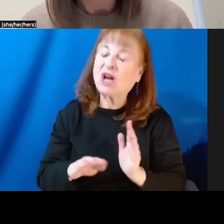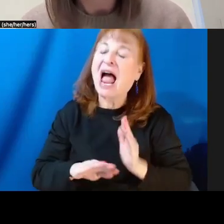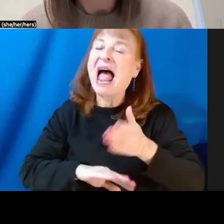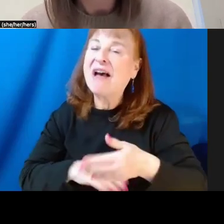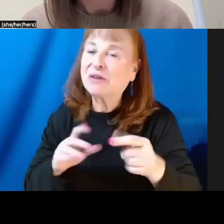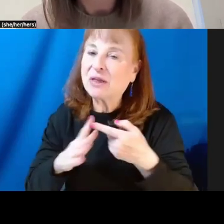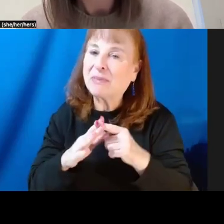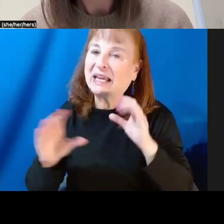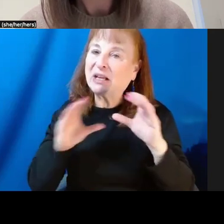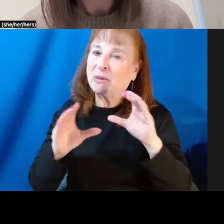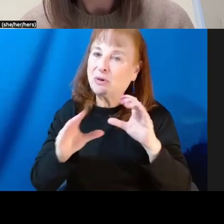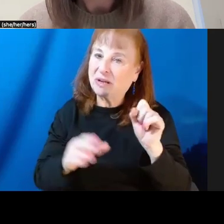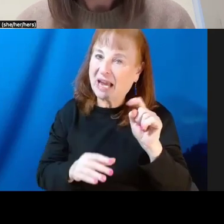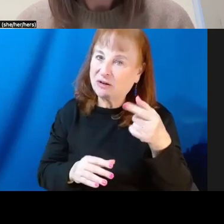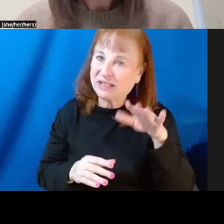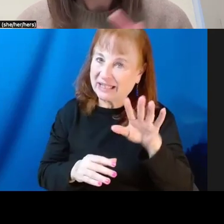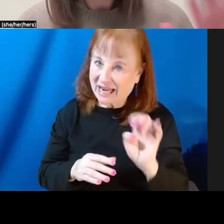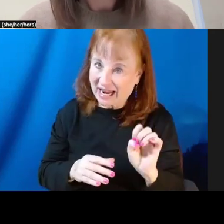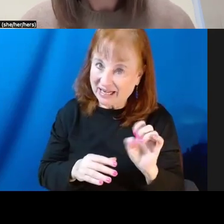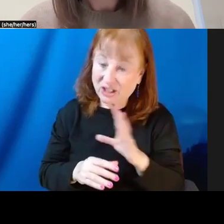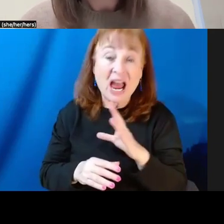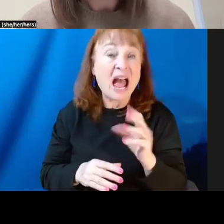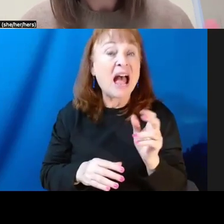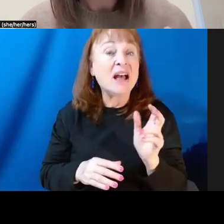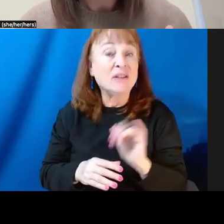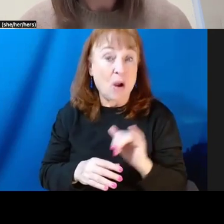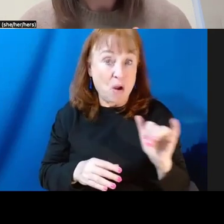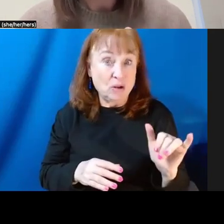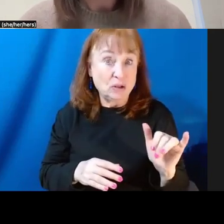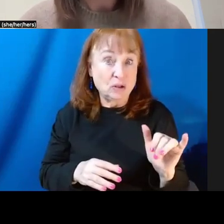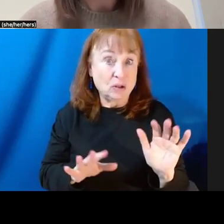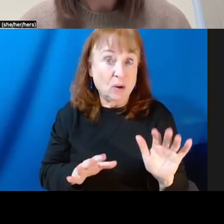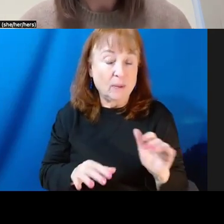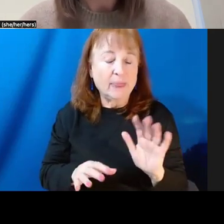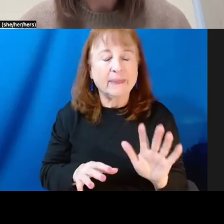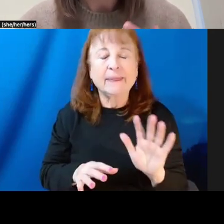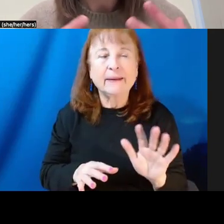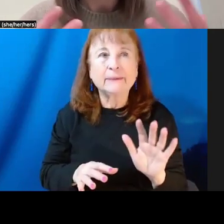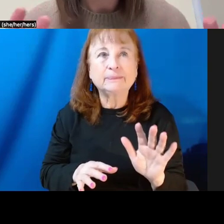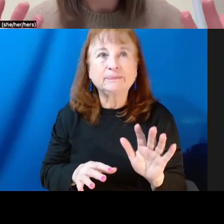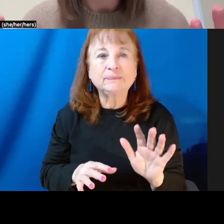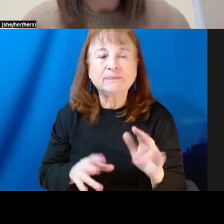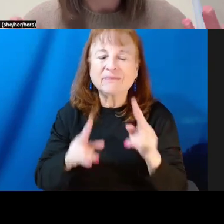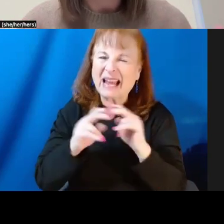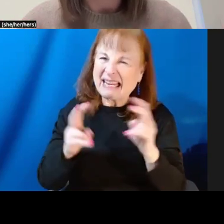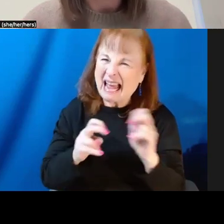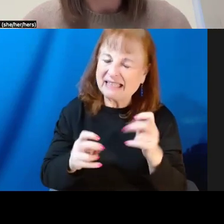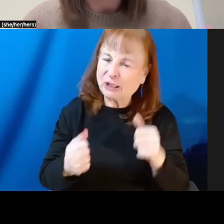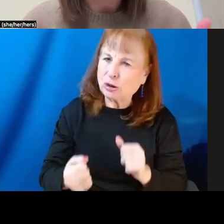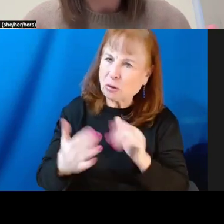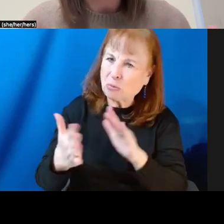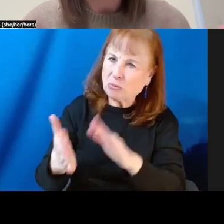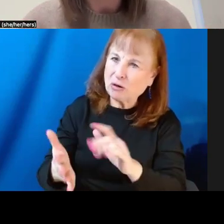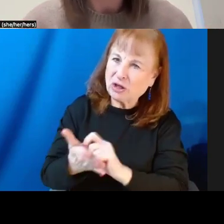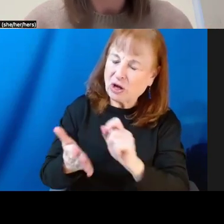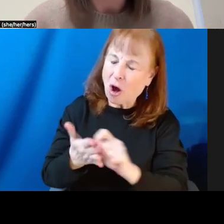communicator stage. And they also, in the analysis approach that the authors